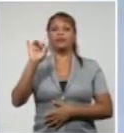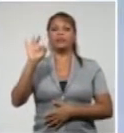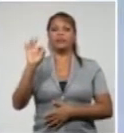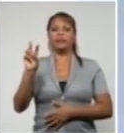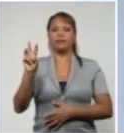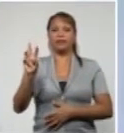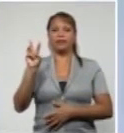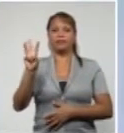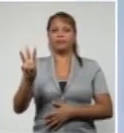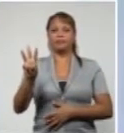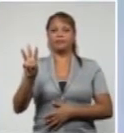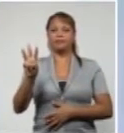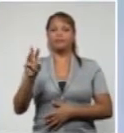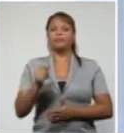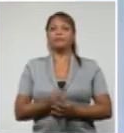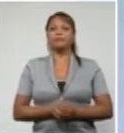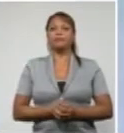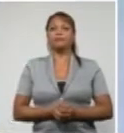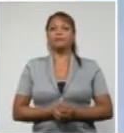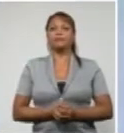5,693 under observation,